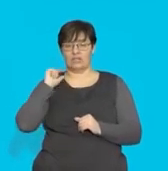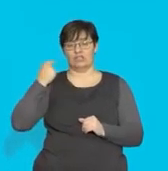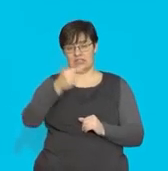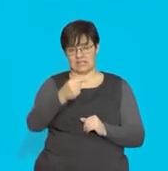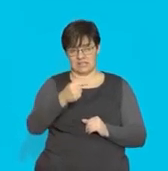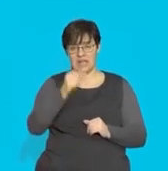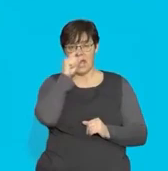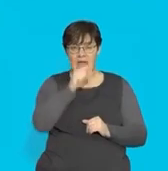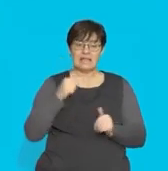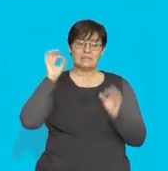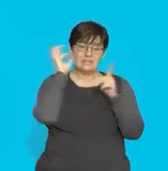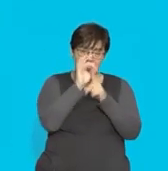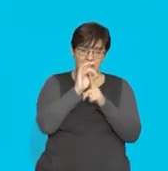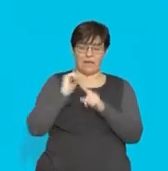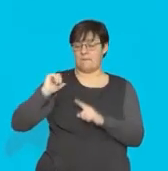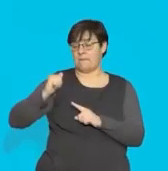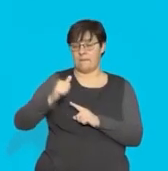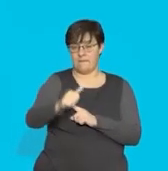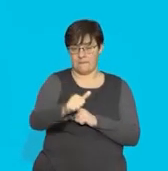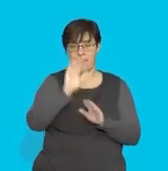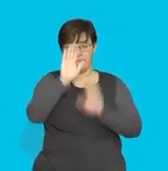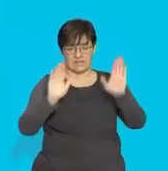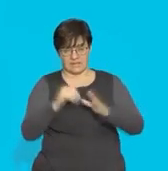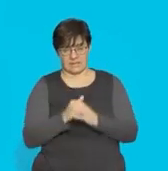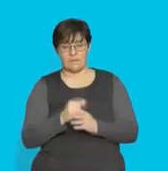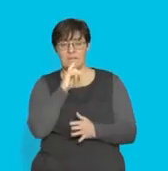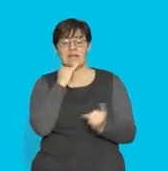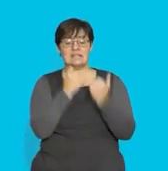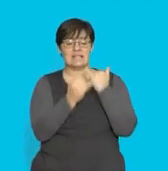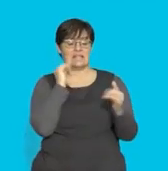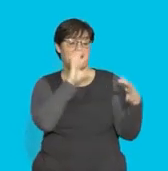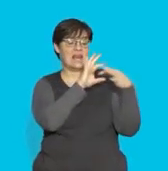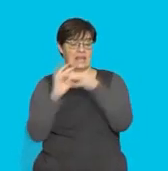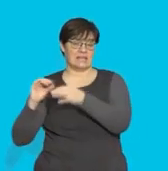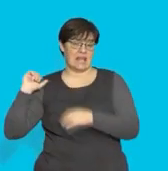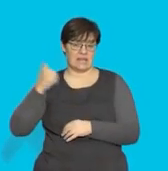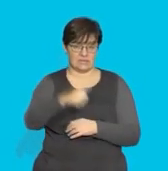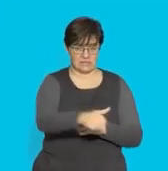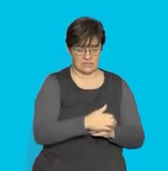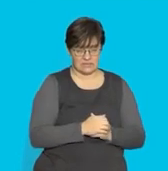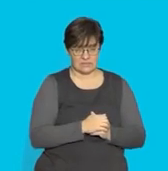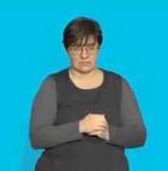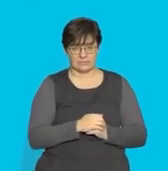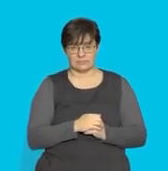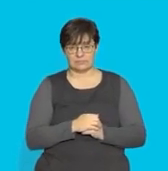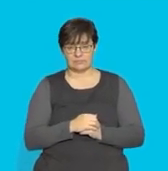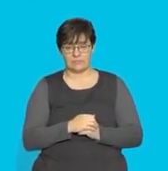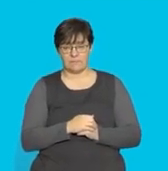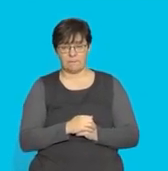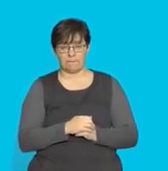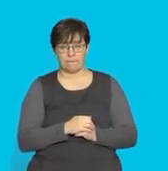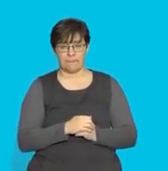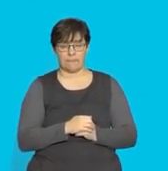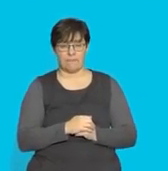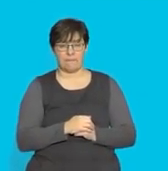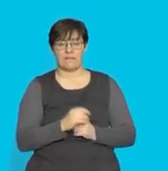are inherited in a specific pattern, and we refer to that as the sex-linked inheritance. Cool.